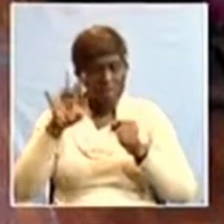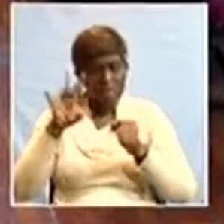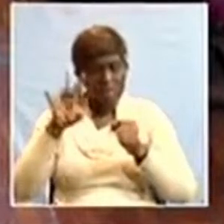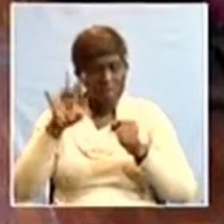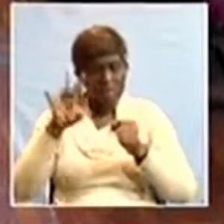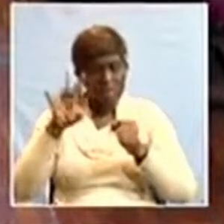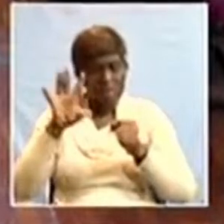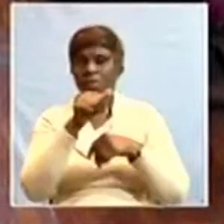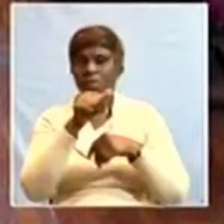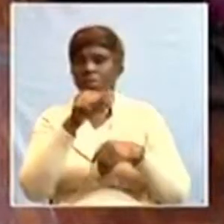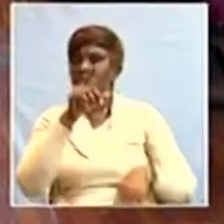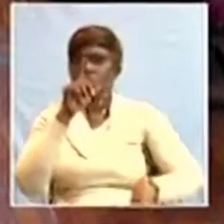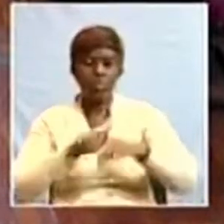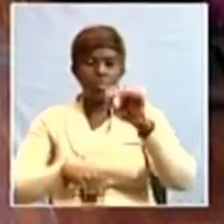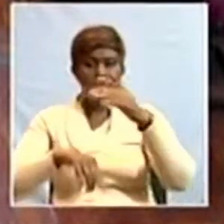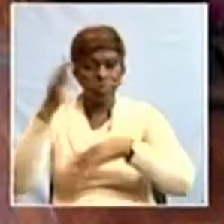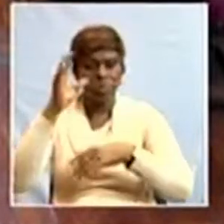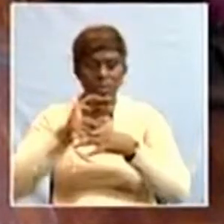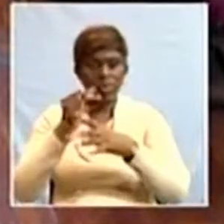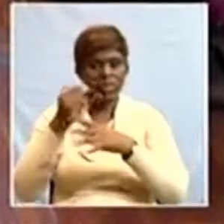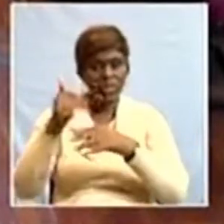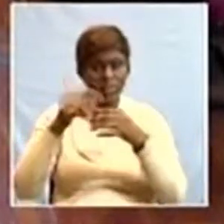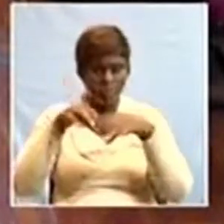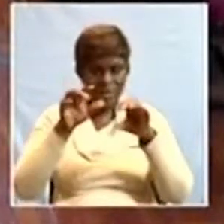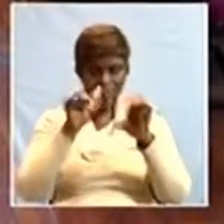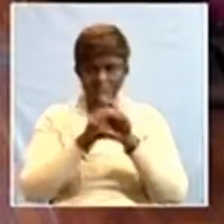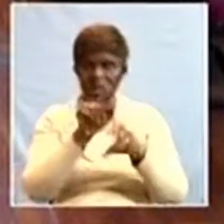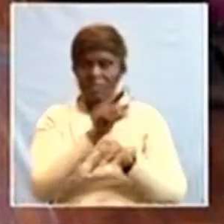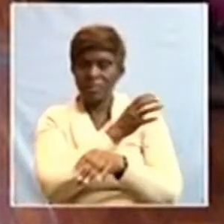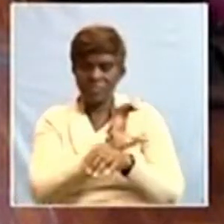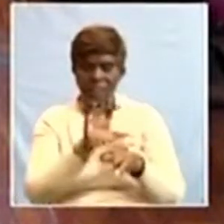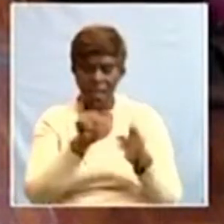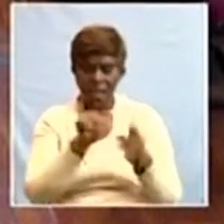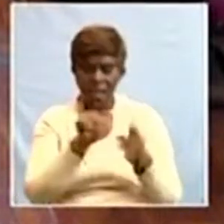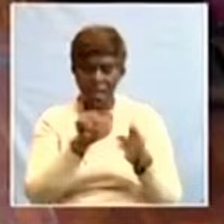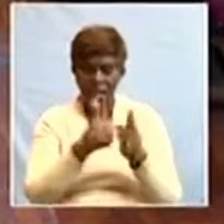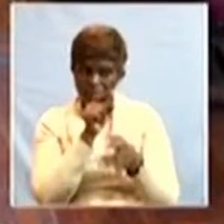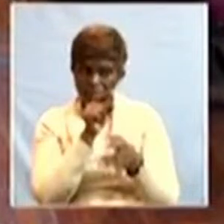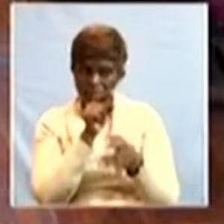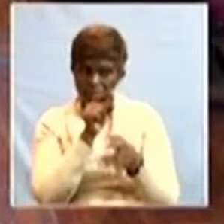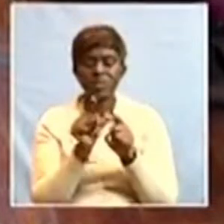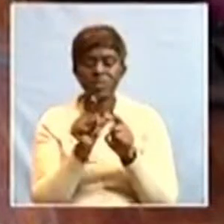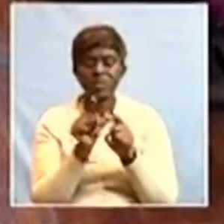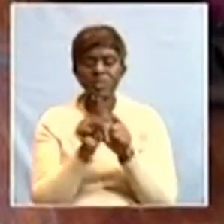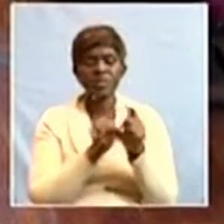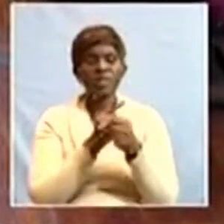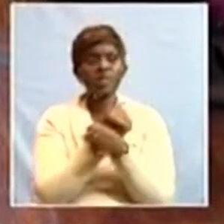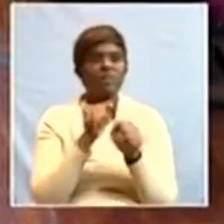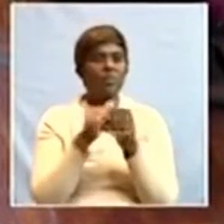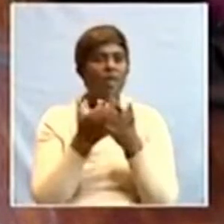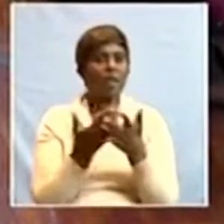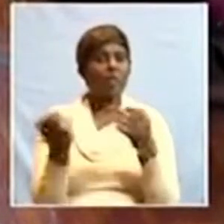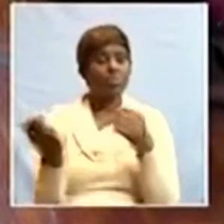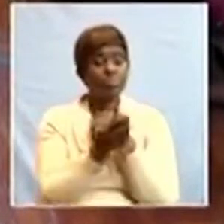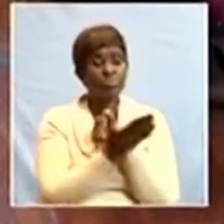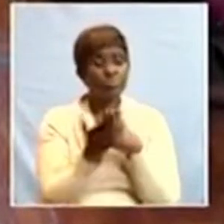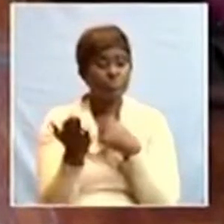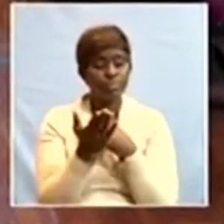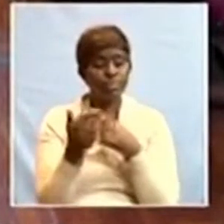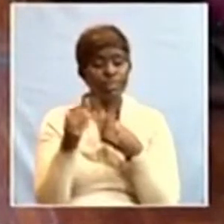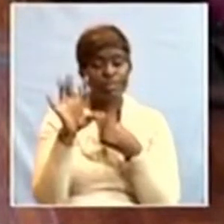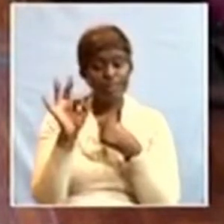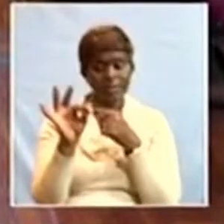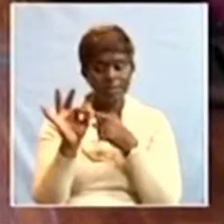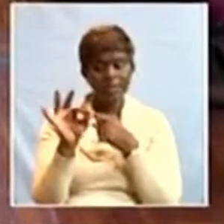automatically knock them out, or they continue on the system? How is that issue handled? The